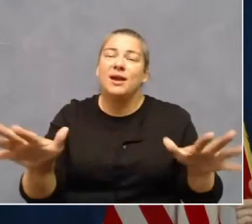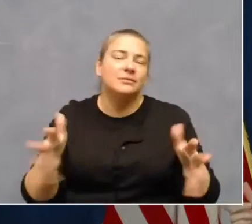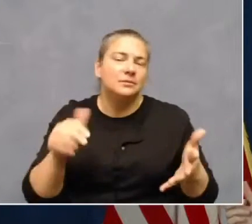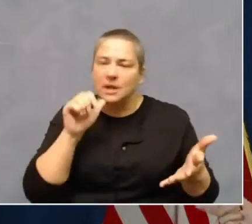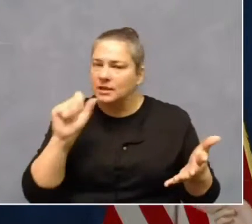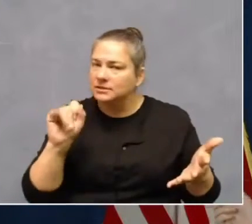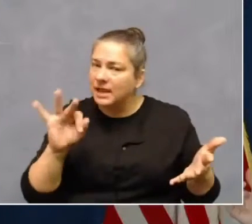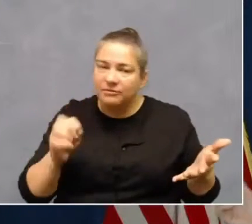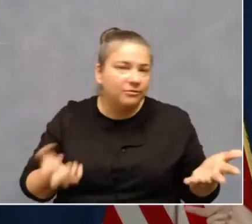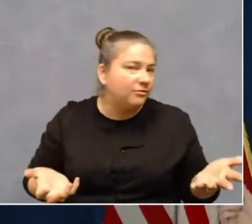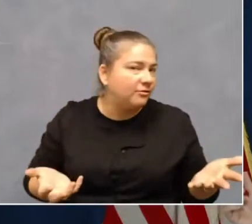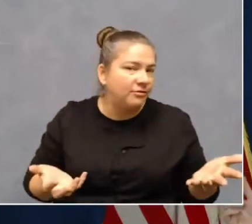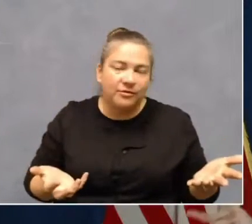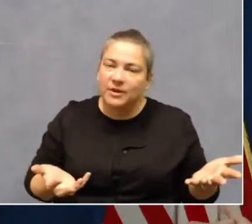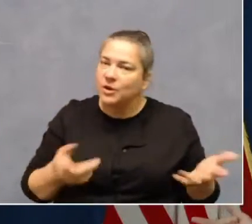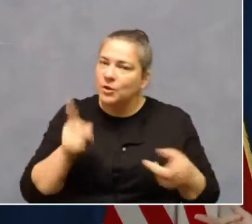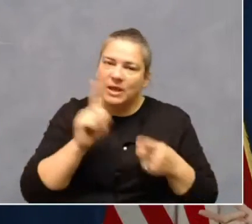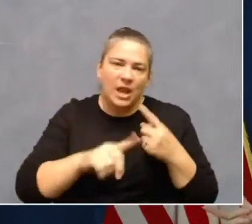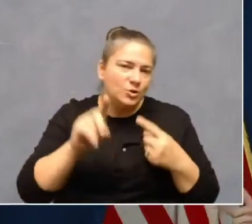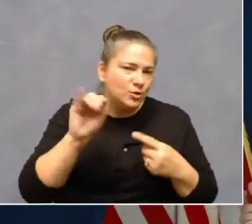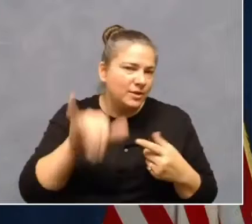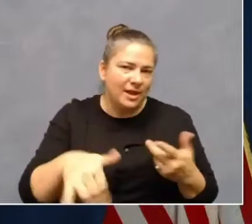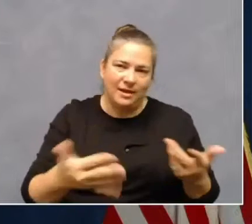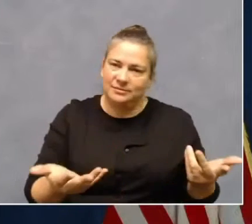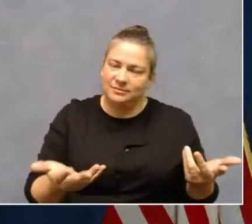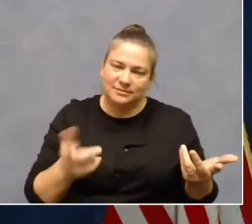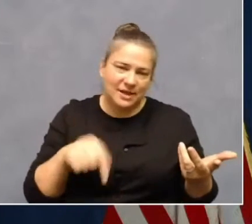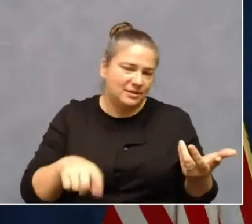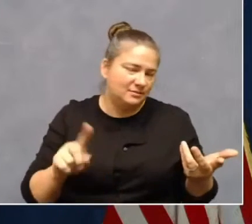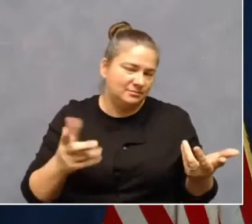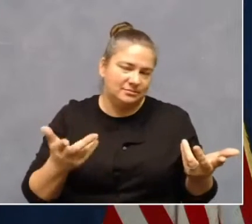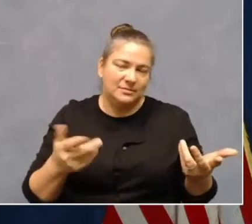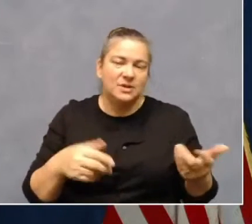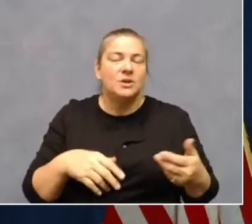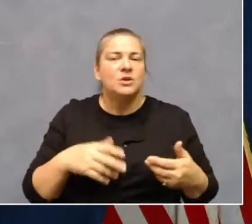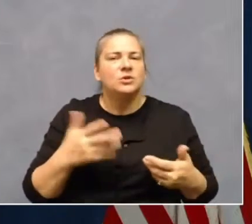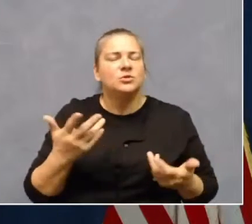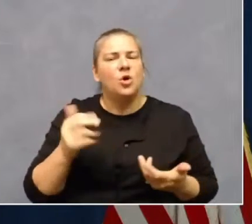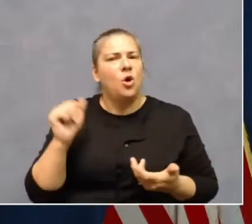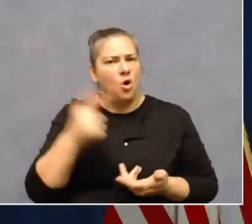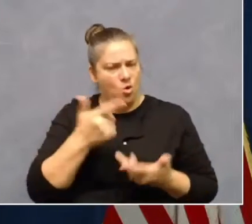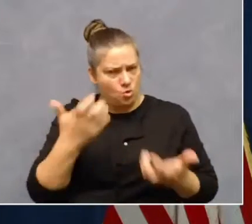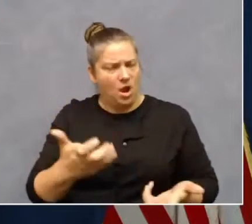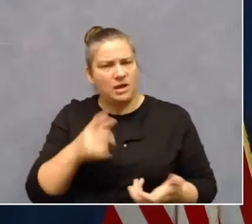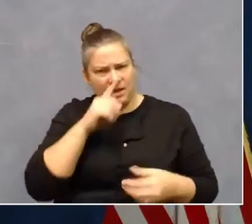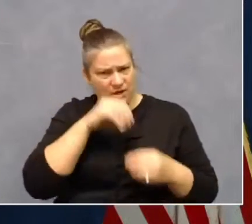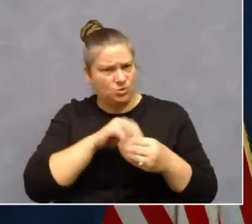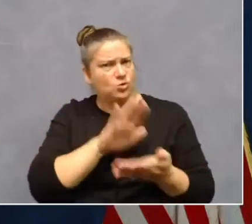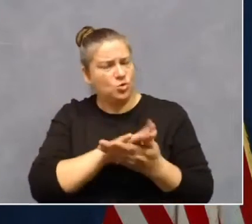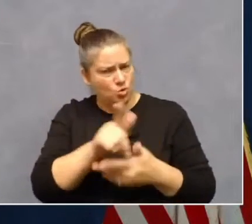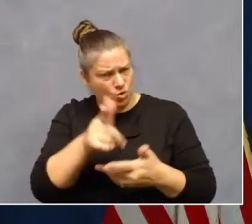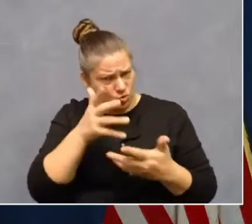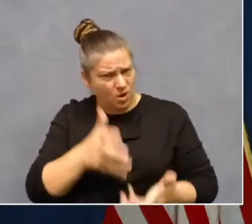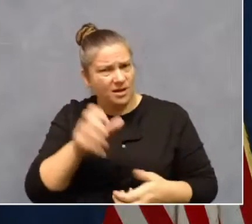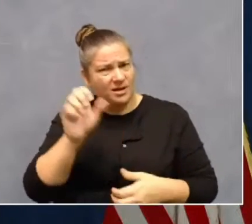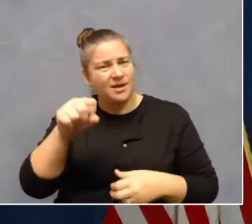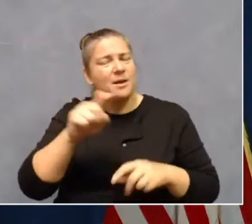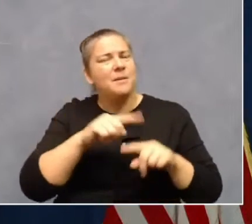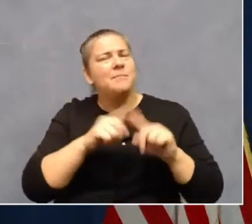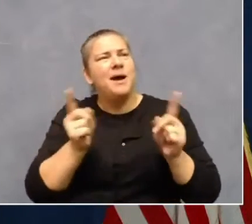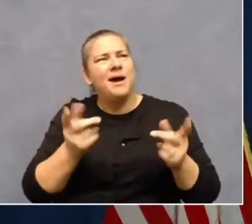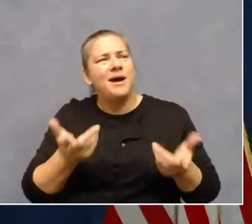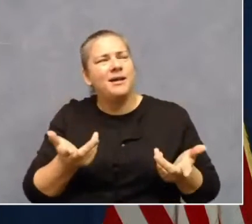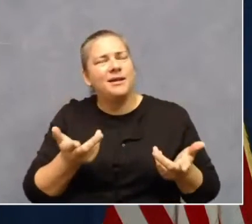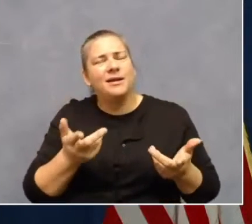you can't be doing that at that time. Now, everybody wants kids in school, but there is just a level when the spread